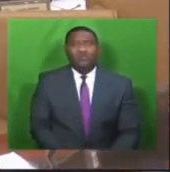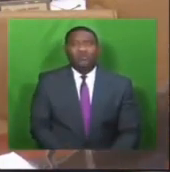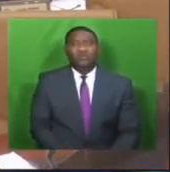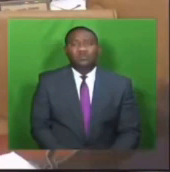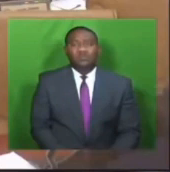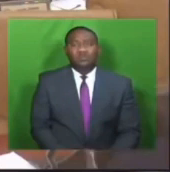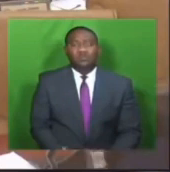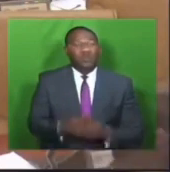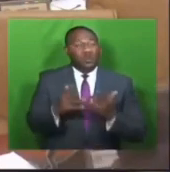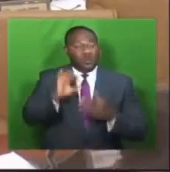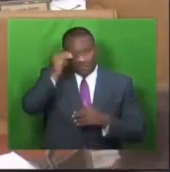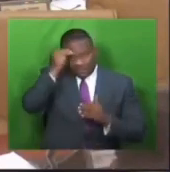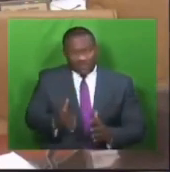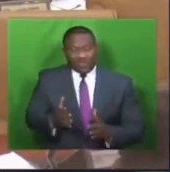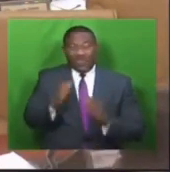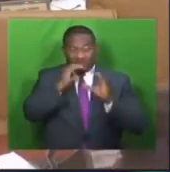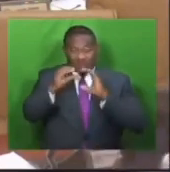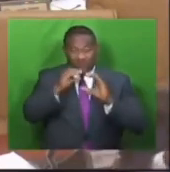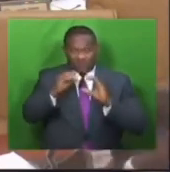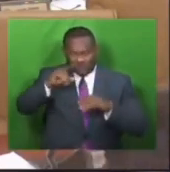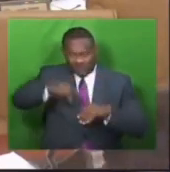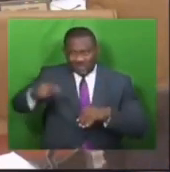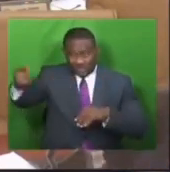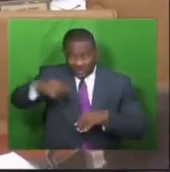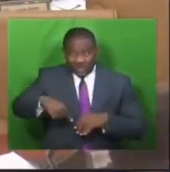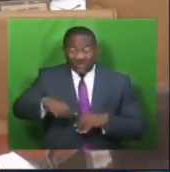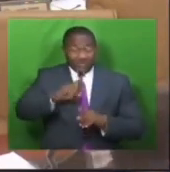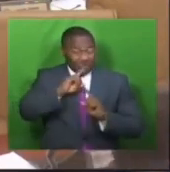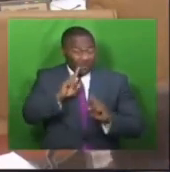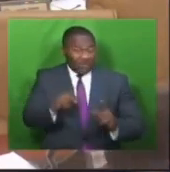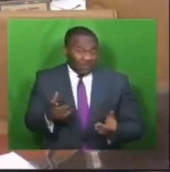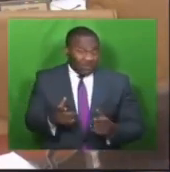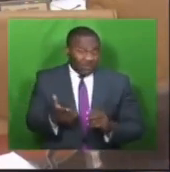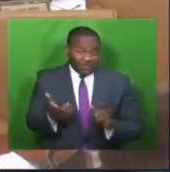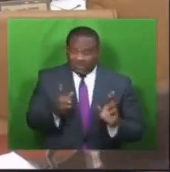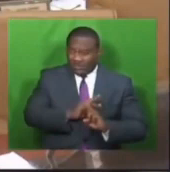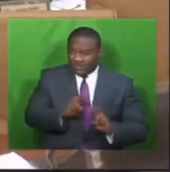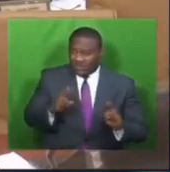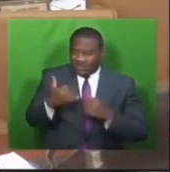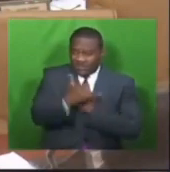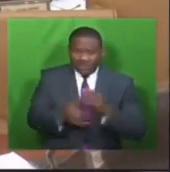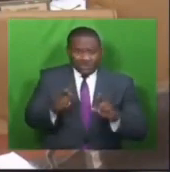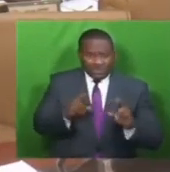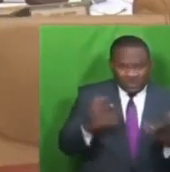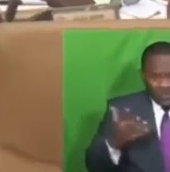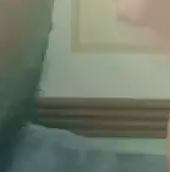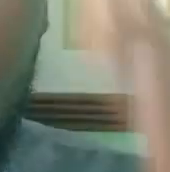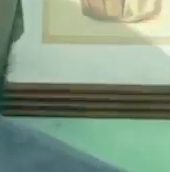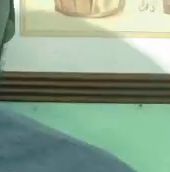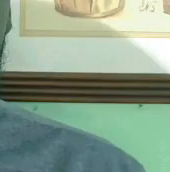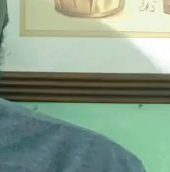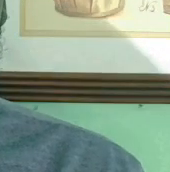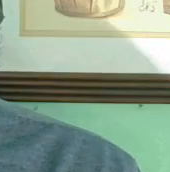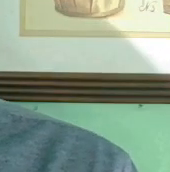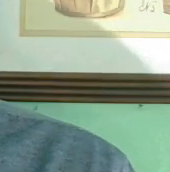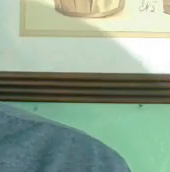for Communication to come and answer and probably add the preparedness of the country for a 5G generation. I thank you, Mr. Speaker. It was